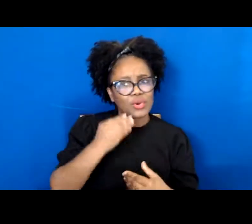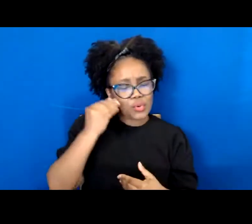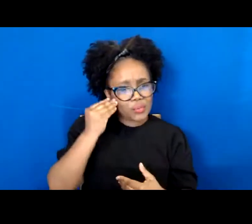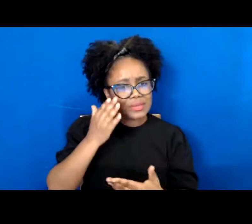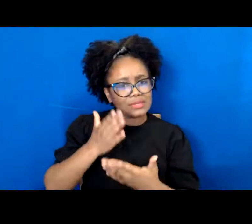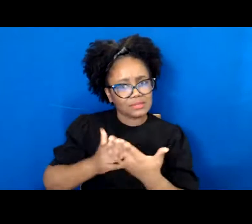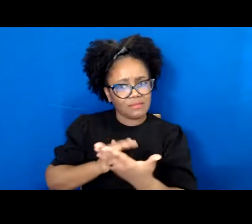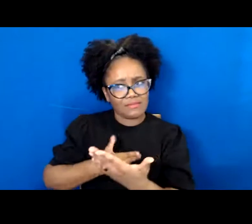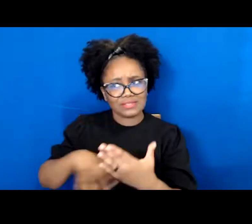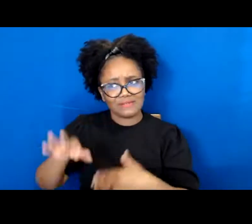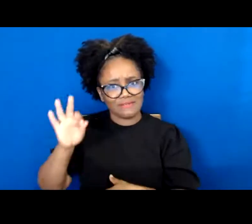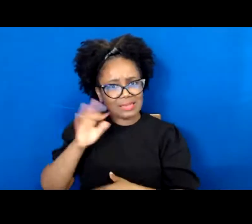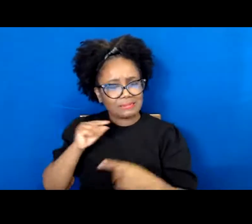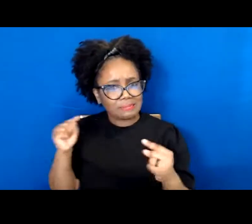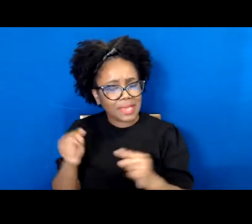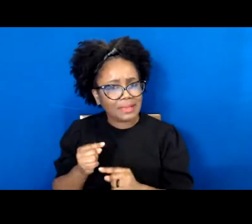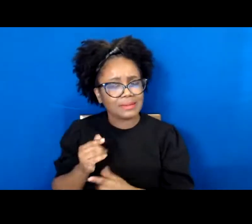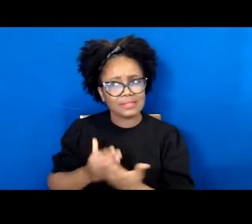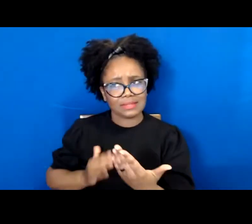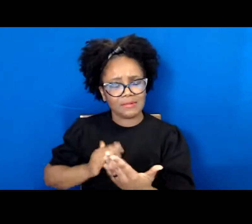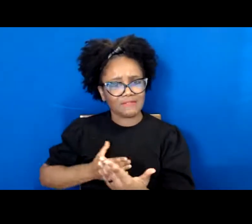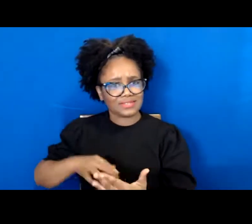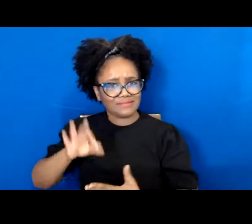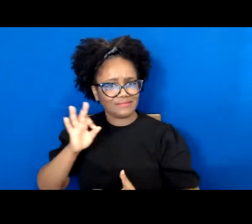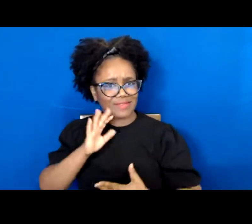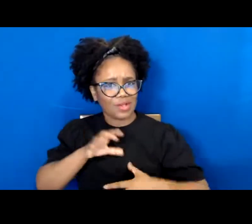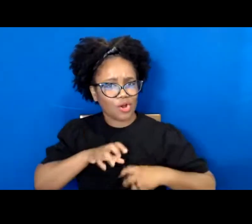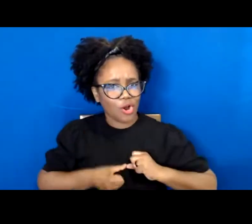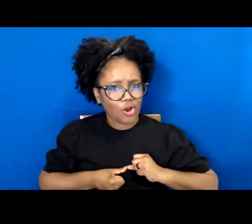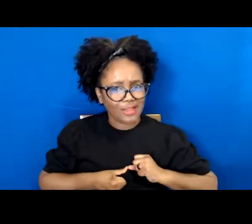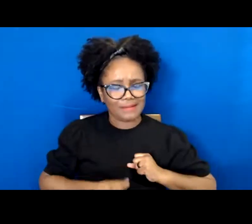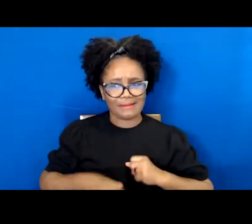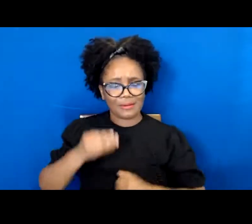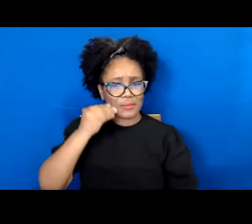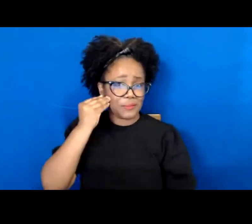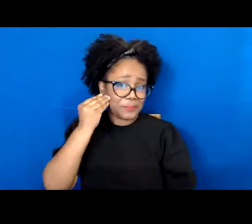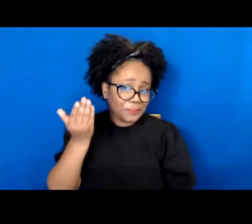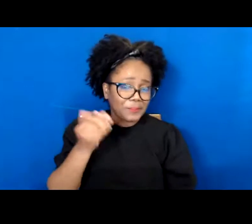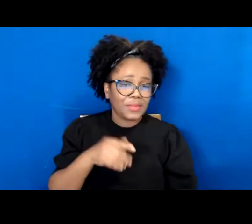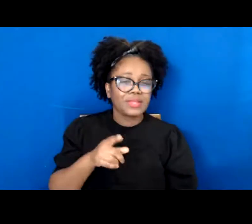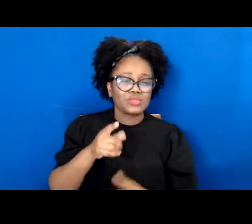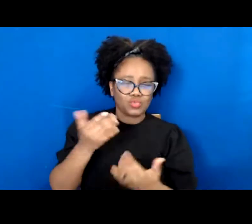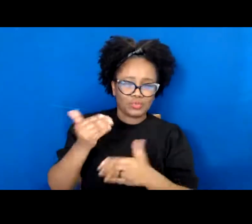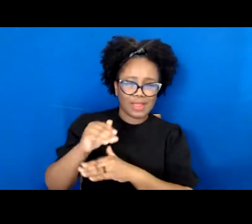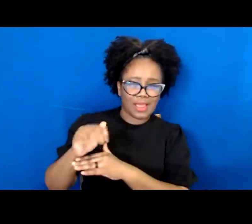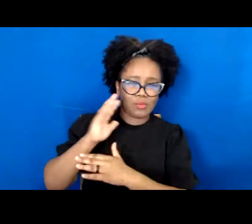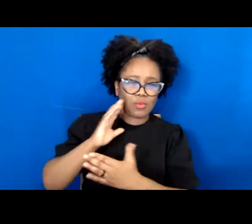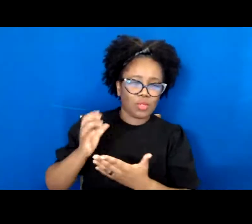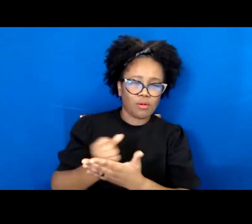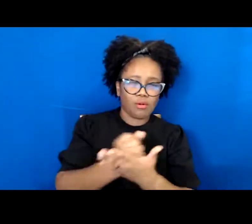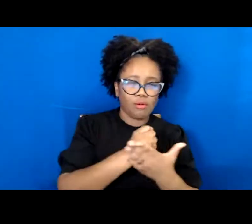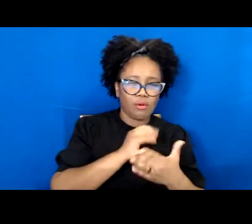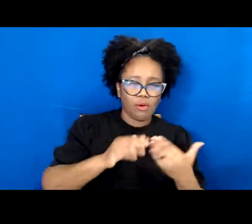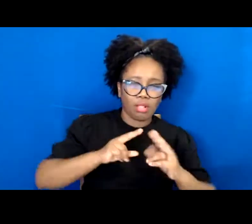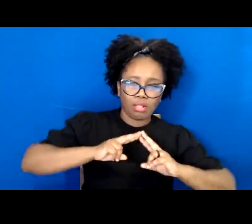explore that. I'd like to share a few quotes from Kiese Laymon that might find purchase with you. And there's so many,